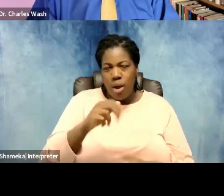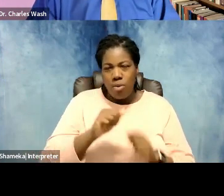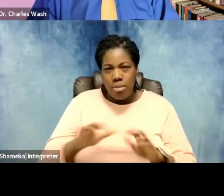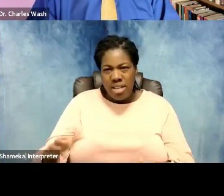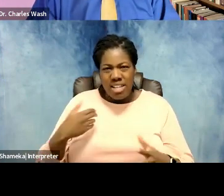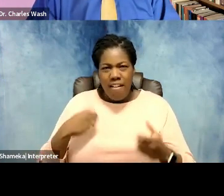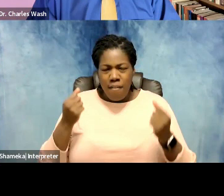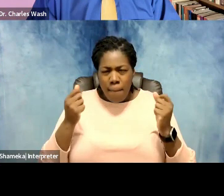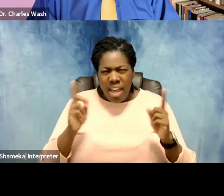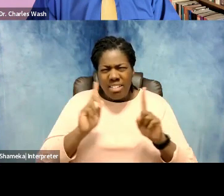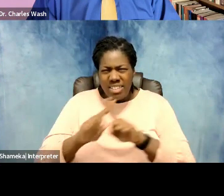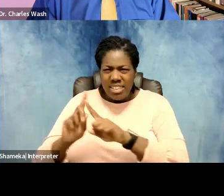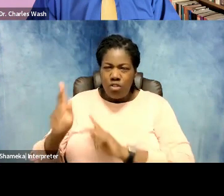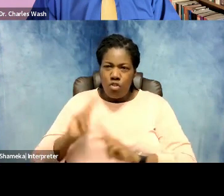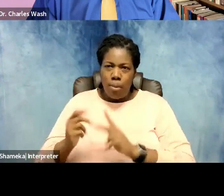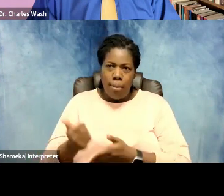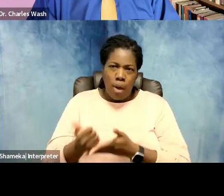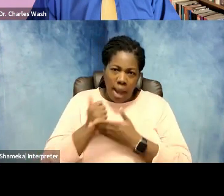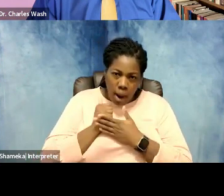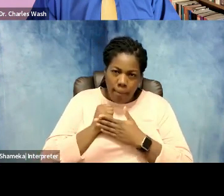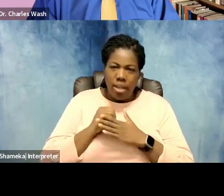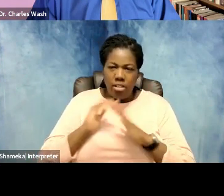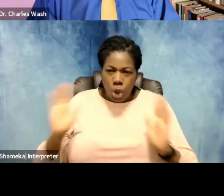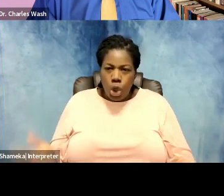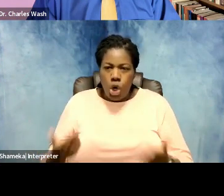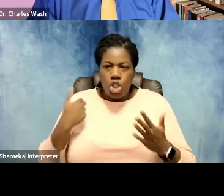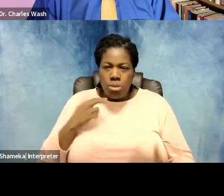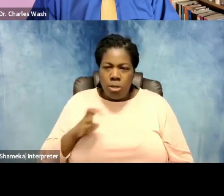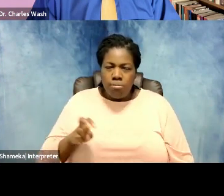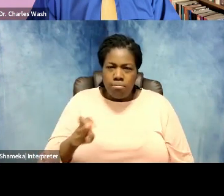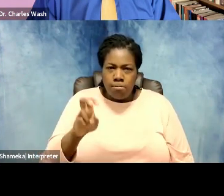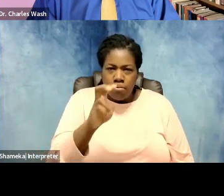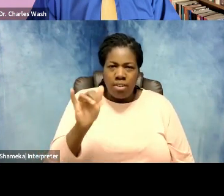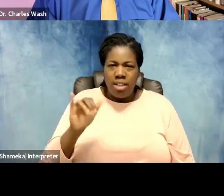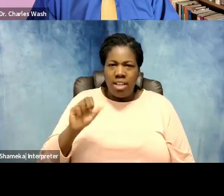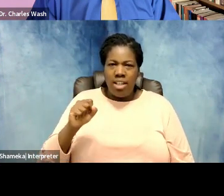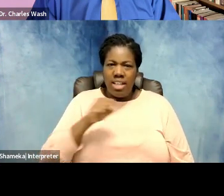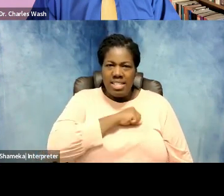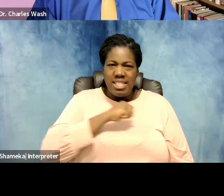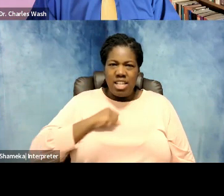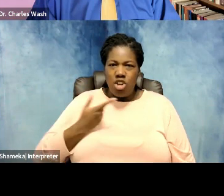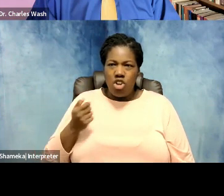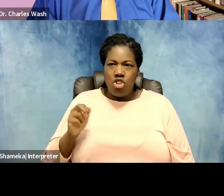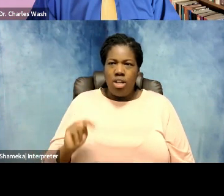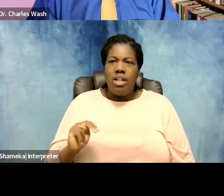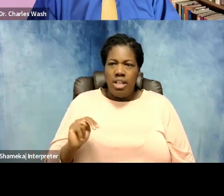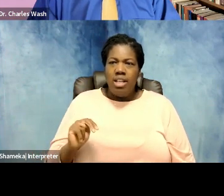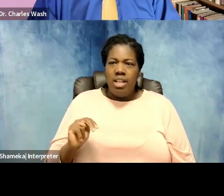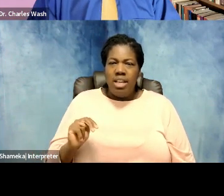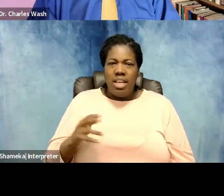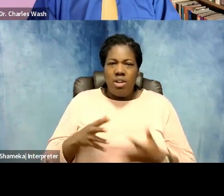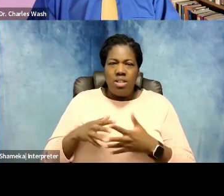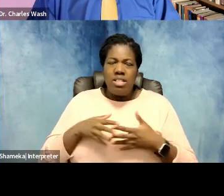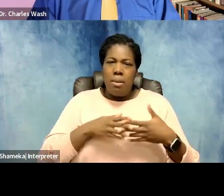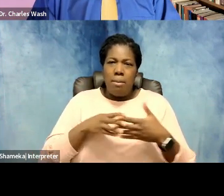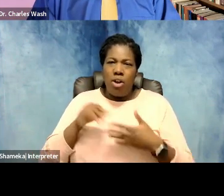have many of those individuals in my life to get me to where I am today. Individuals like Senator Glenn, who was an American